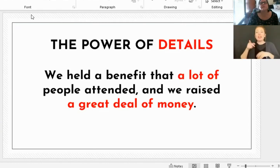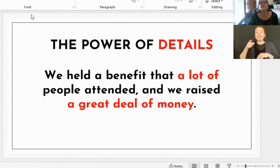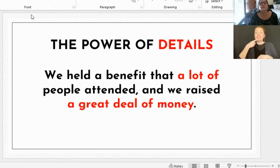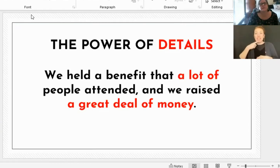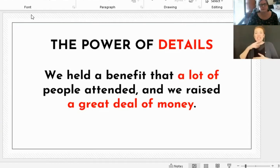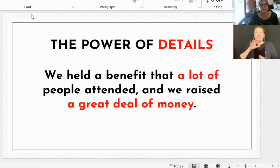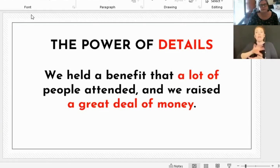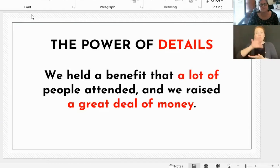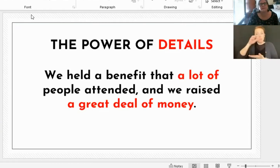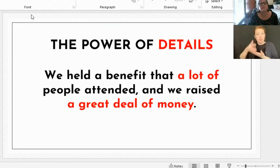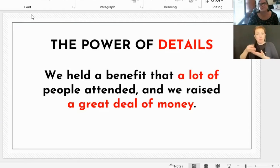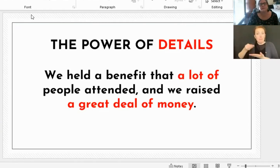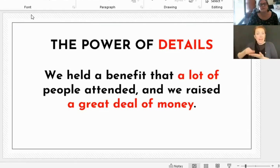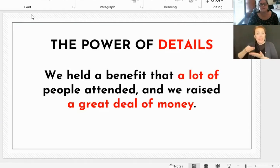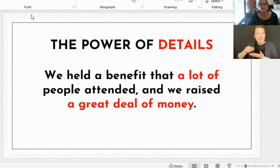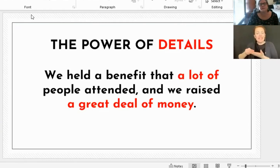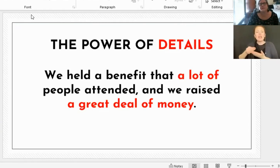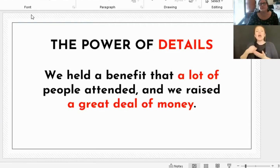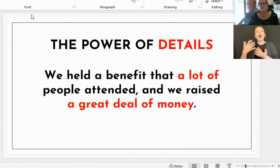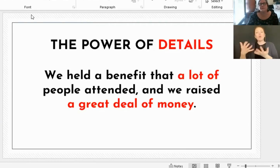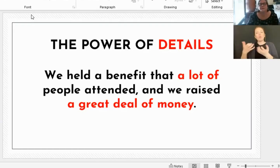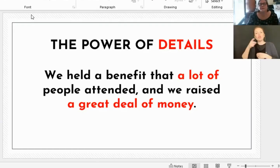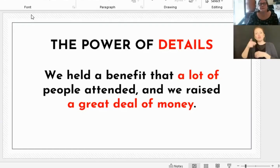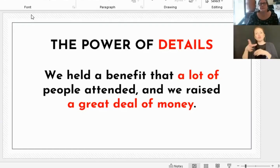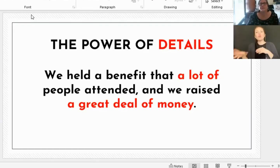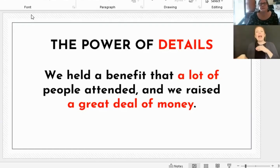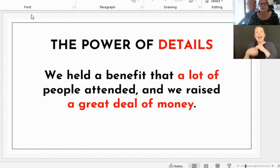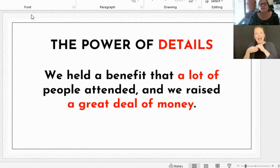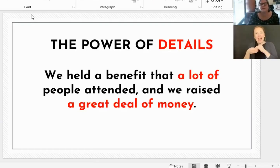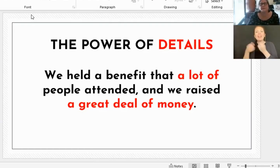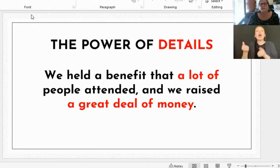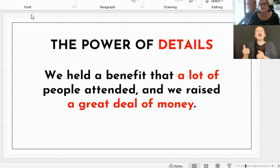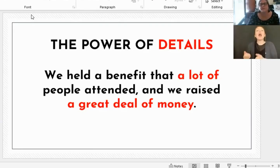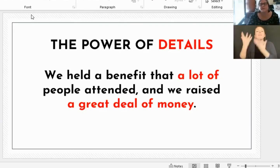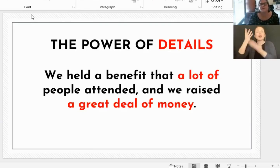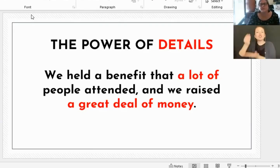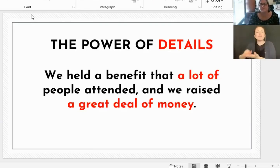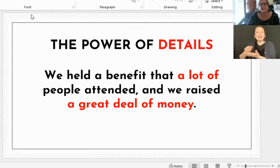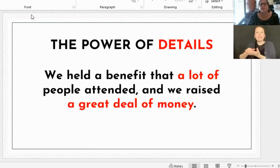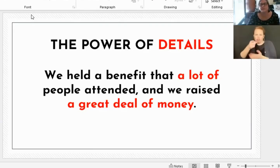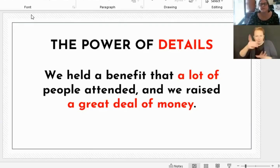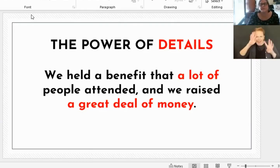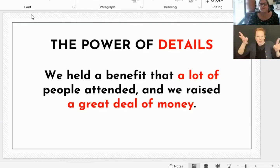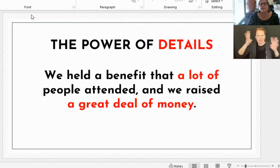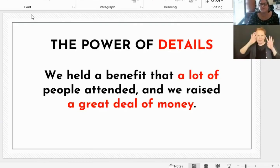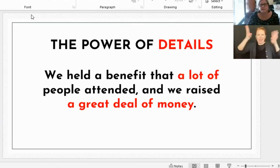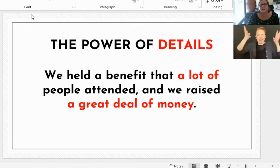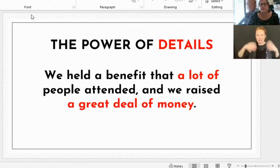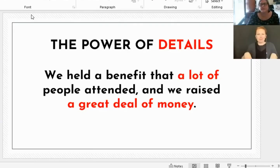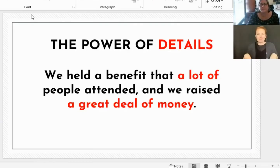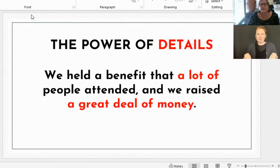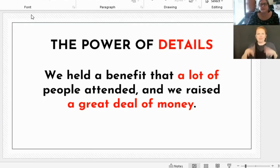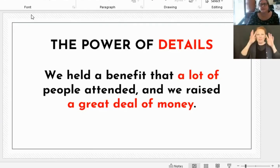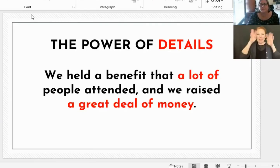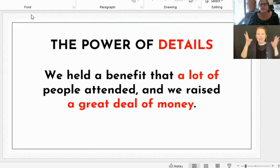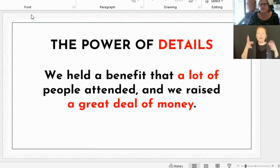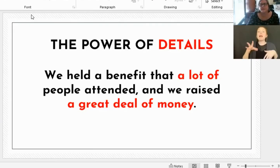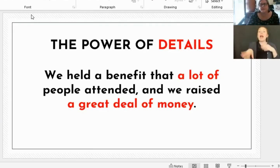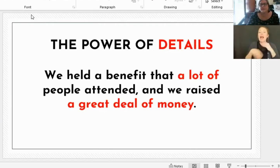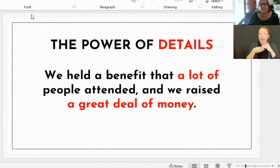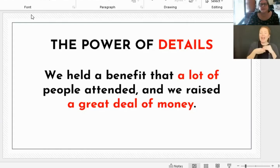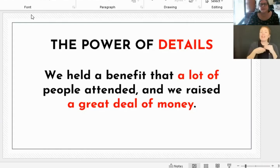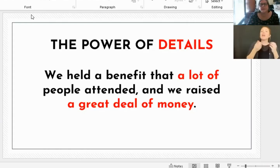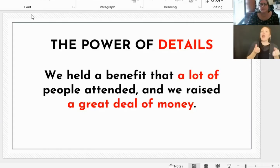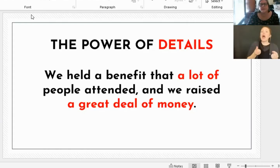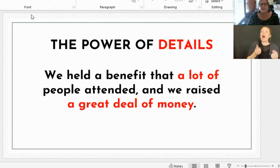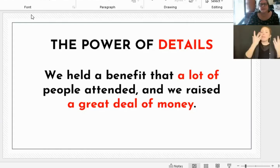money. Rewrite the sentence with the number of people and the amount of money. You make it up. I'll give you a few seconds to do that, or talk about it